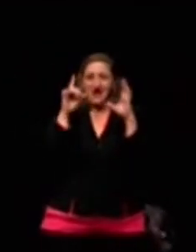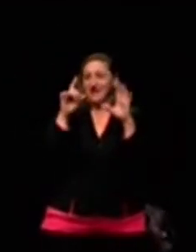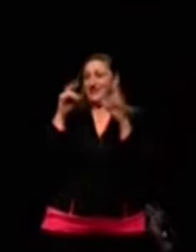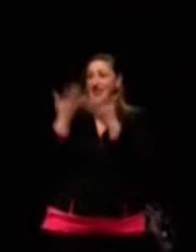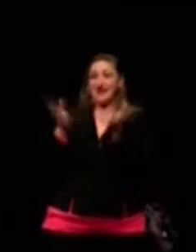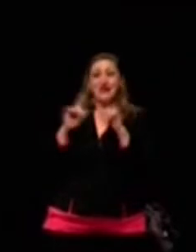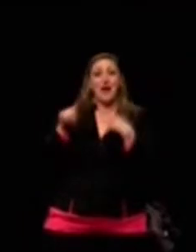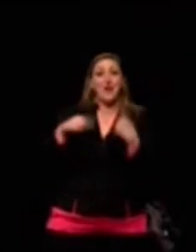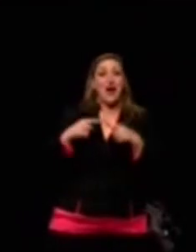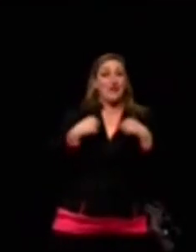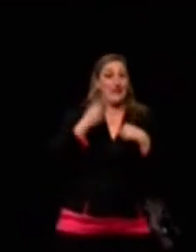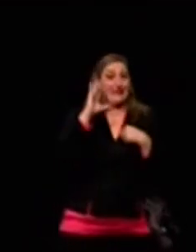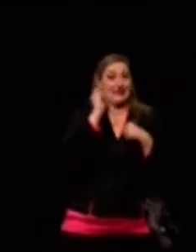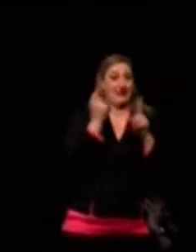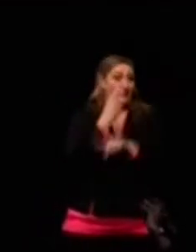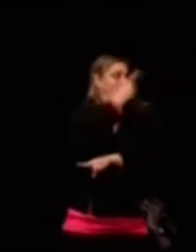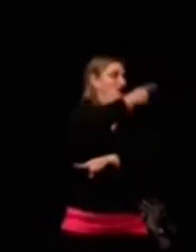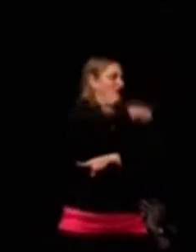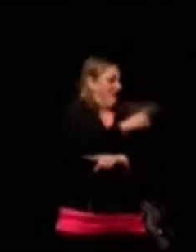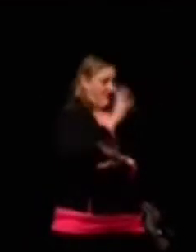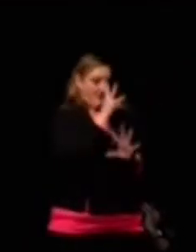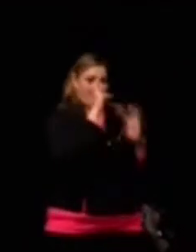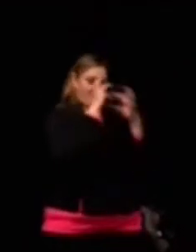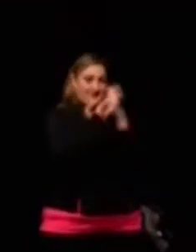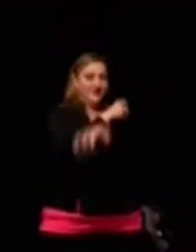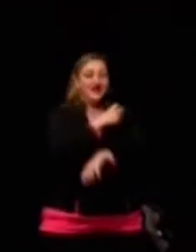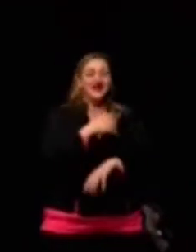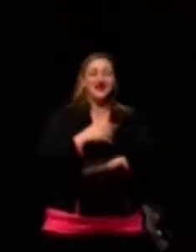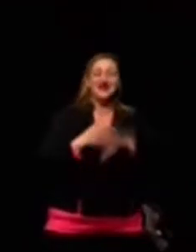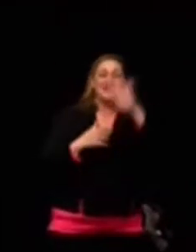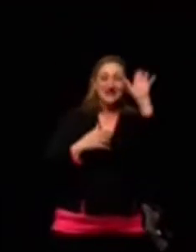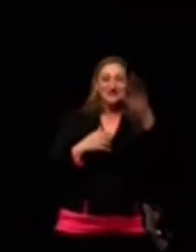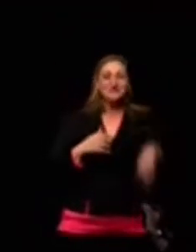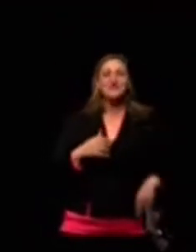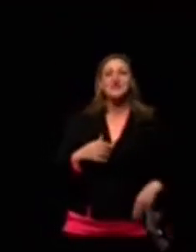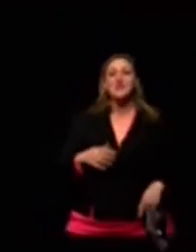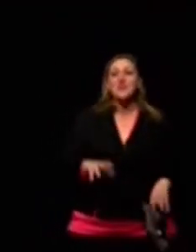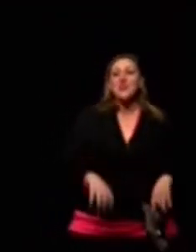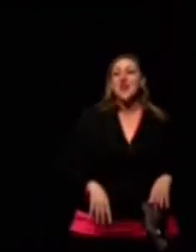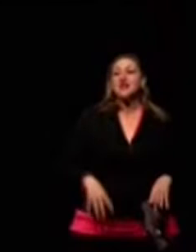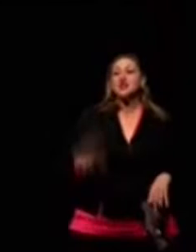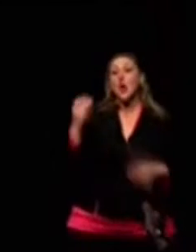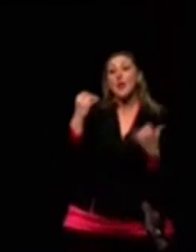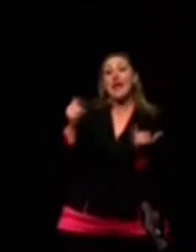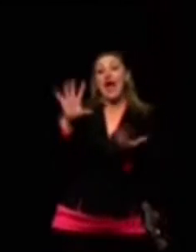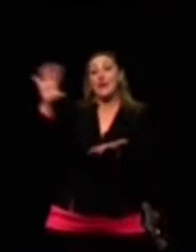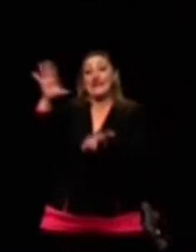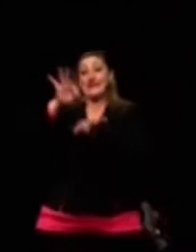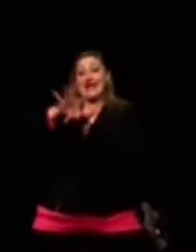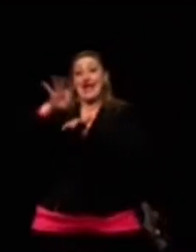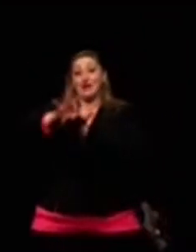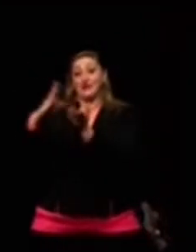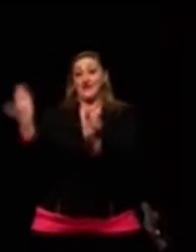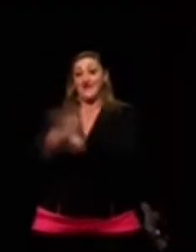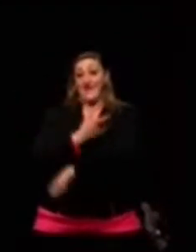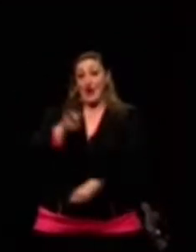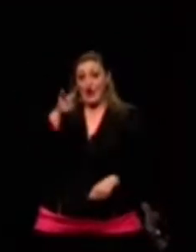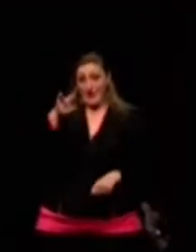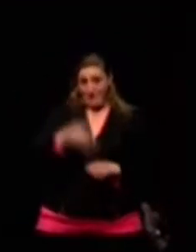theories about me seem to get. So now his accountants have fired him,